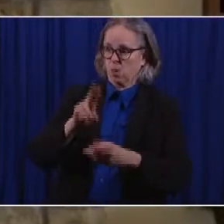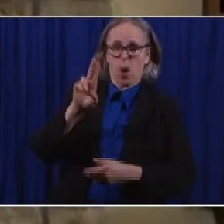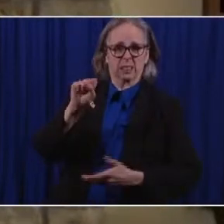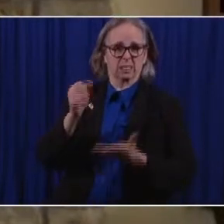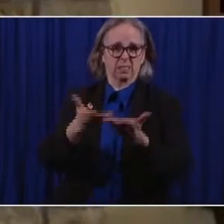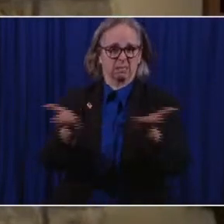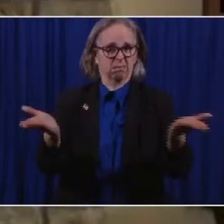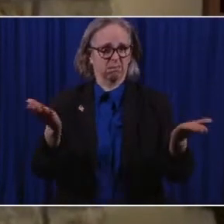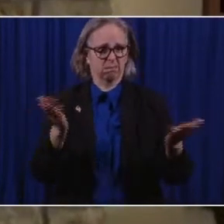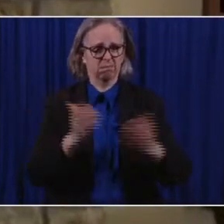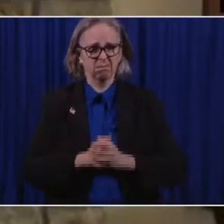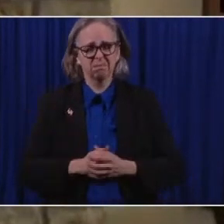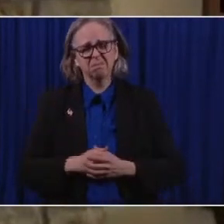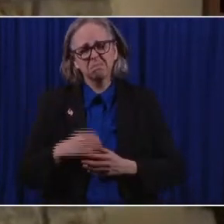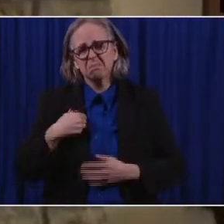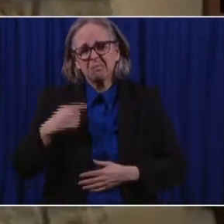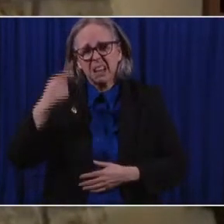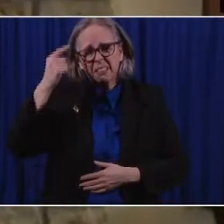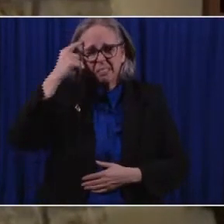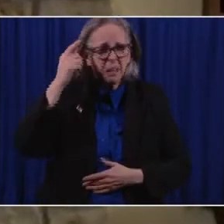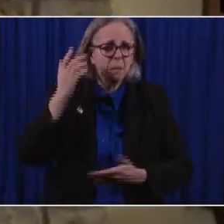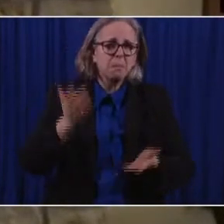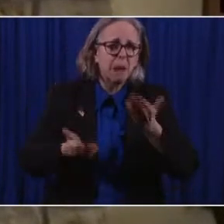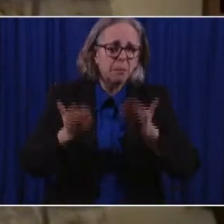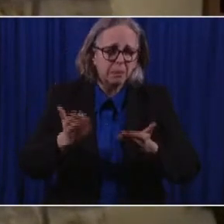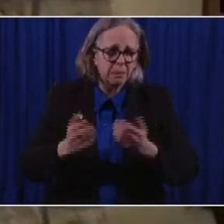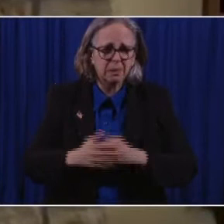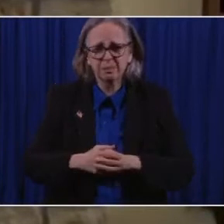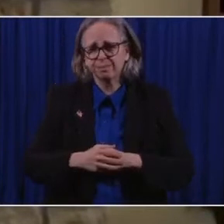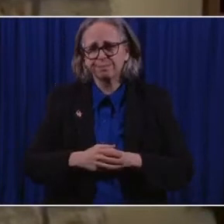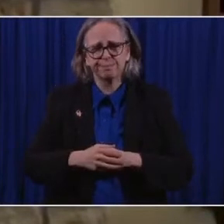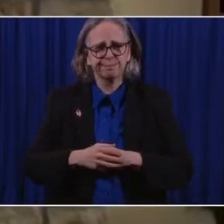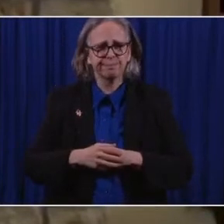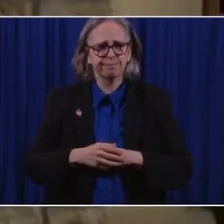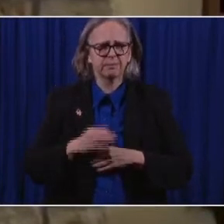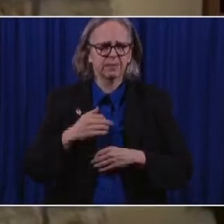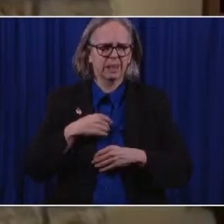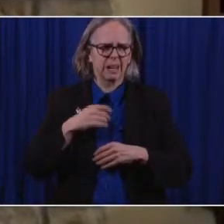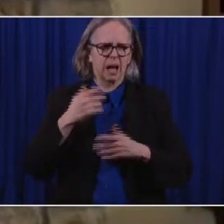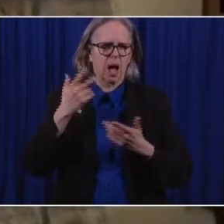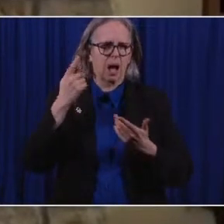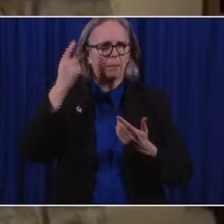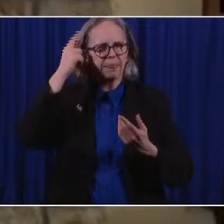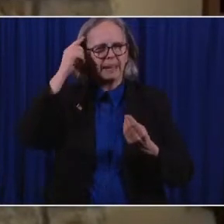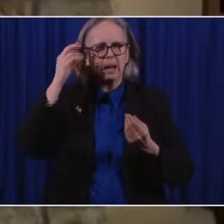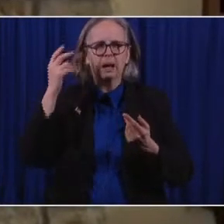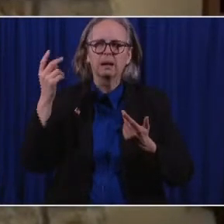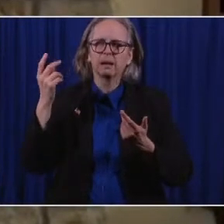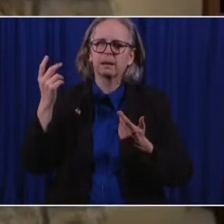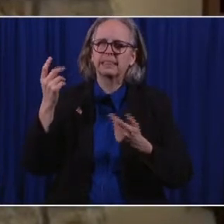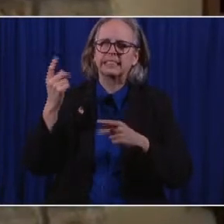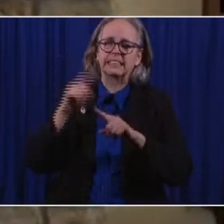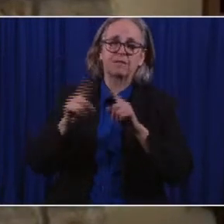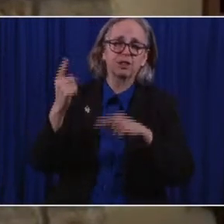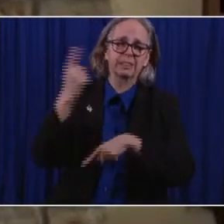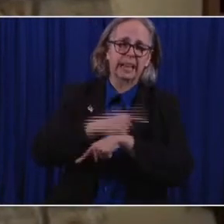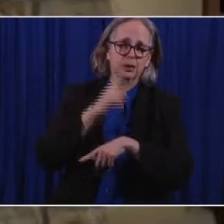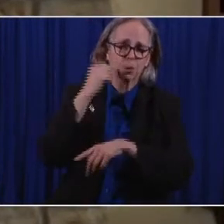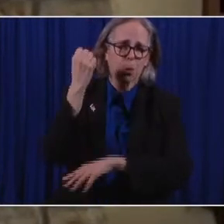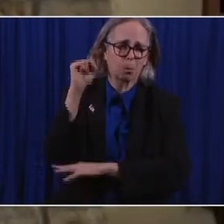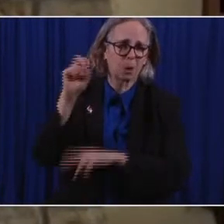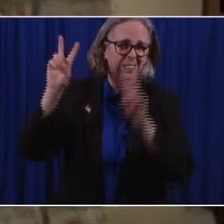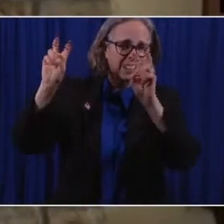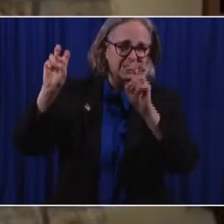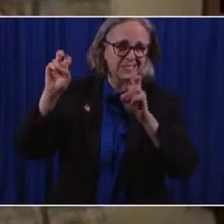to protest. That would just be a recommendation. I mean, going down to Columbus and standing in front of the